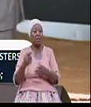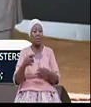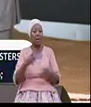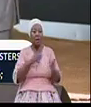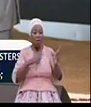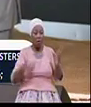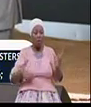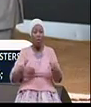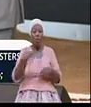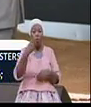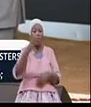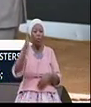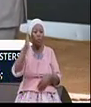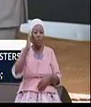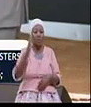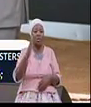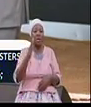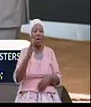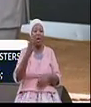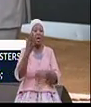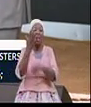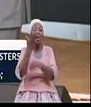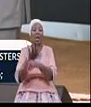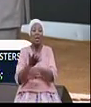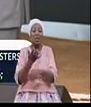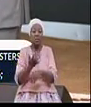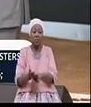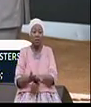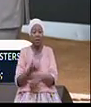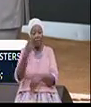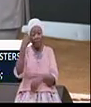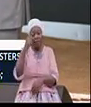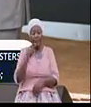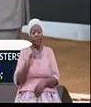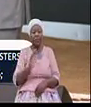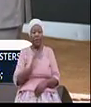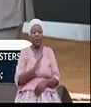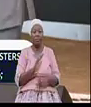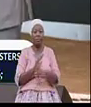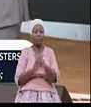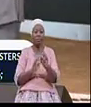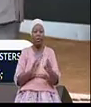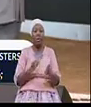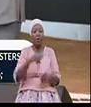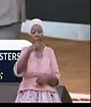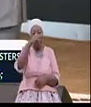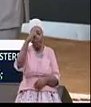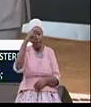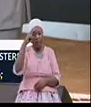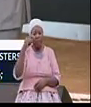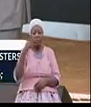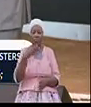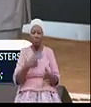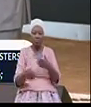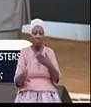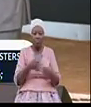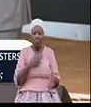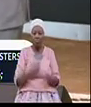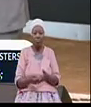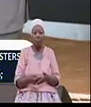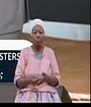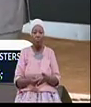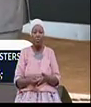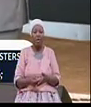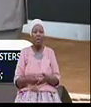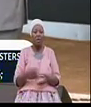who shall entreat for him? Because notwithstanding,